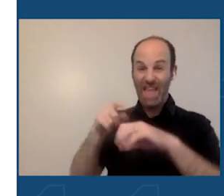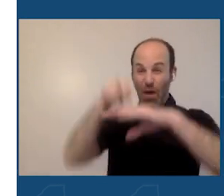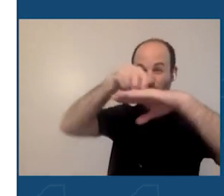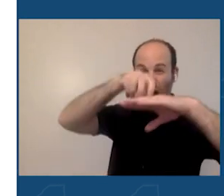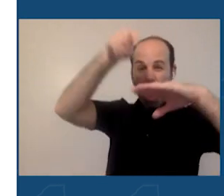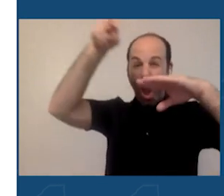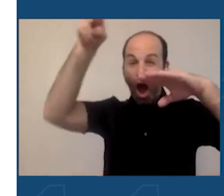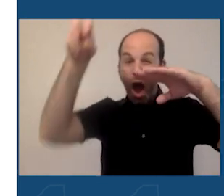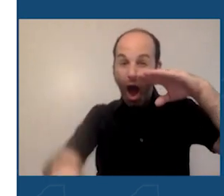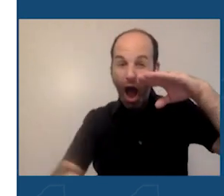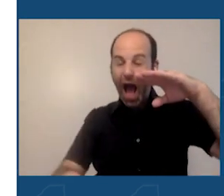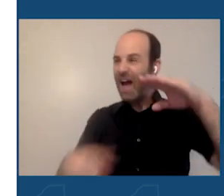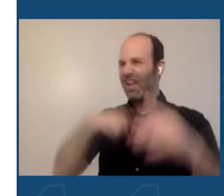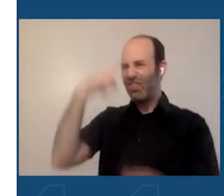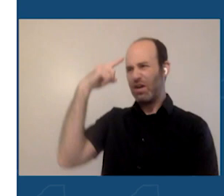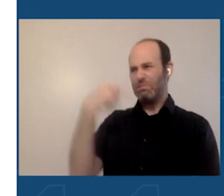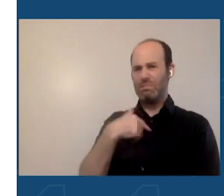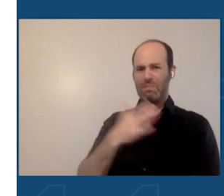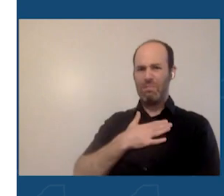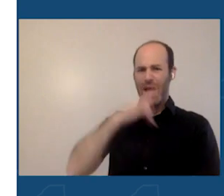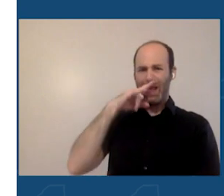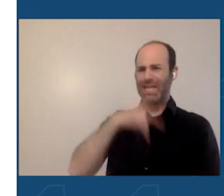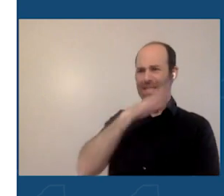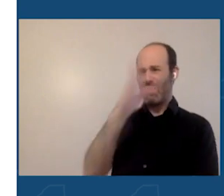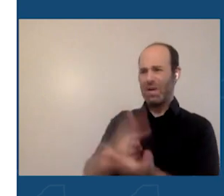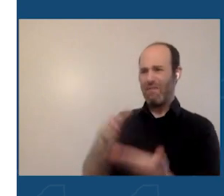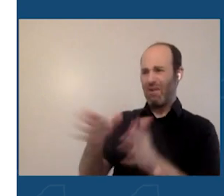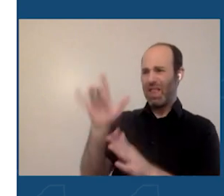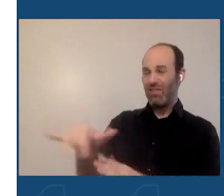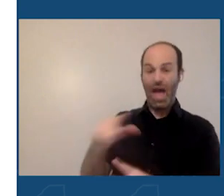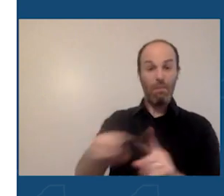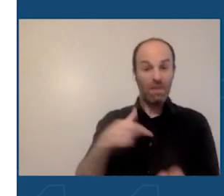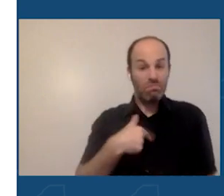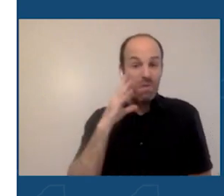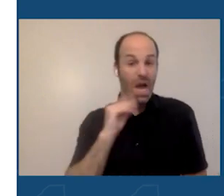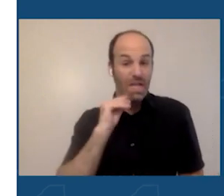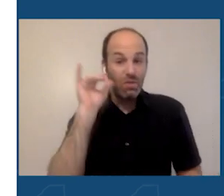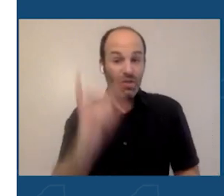So I really love the outdoors, but also this place is so beautiful.